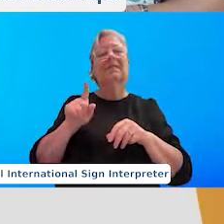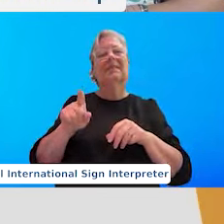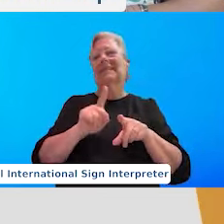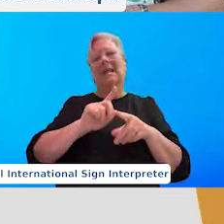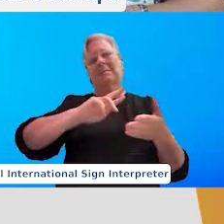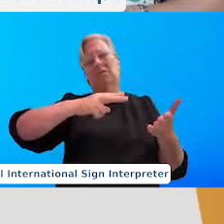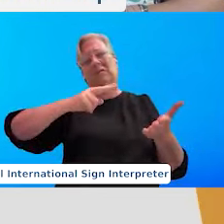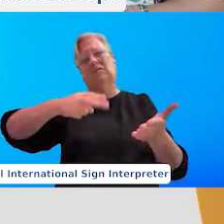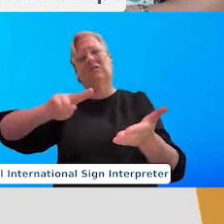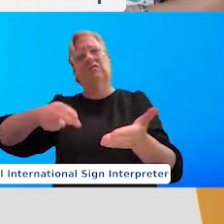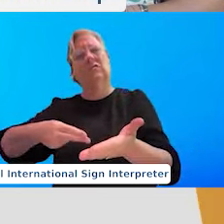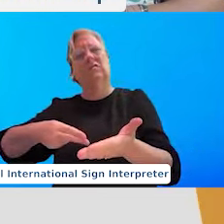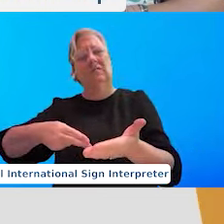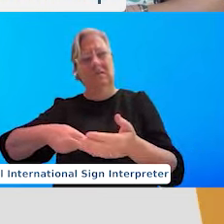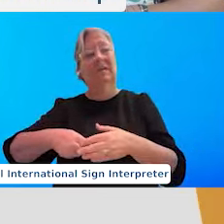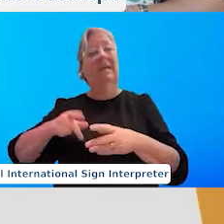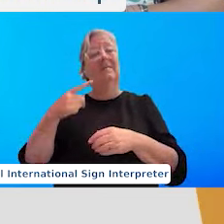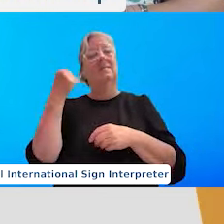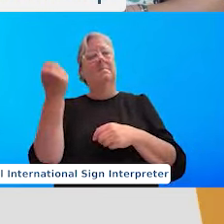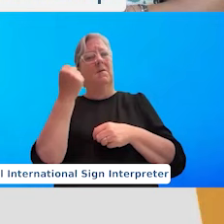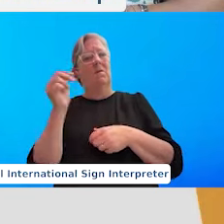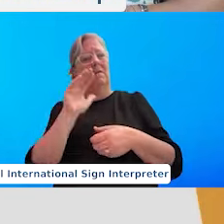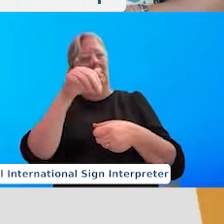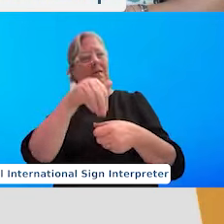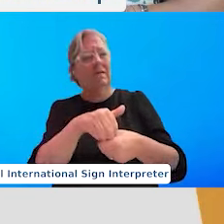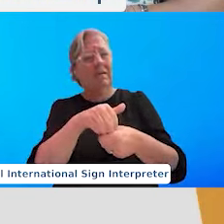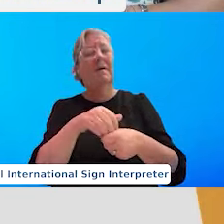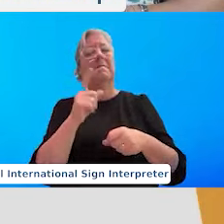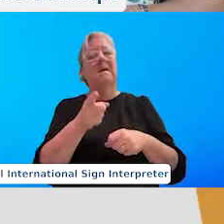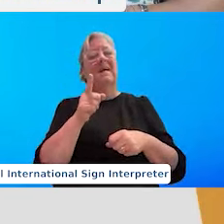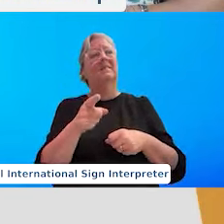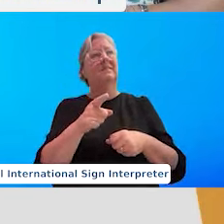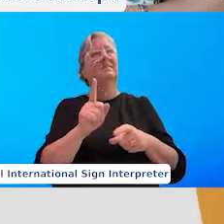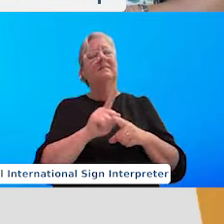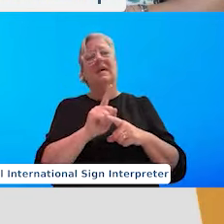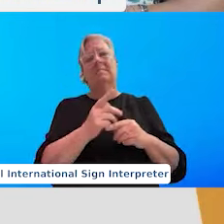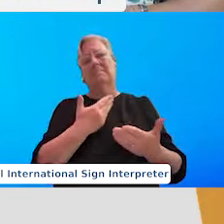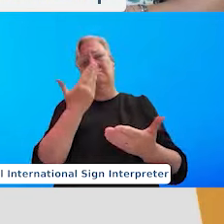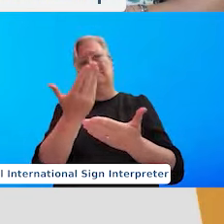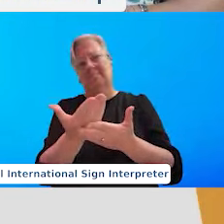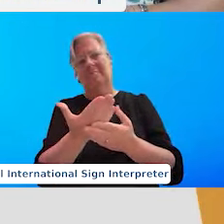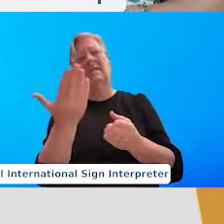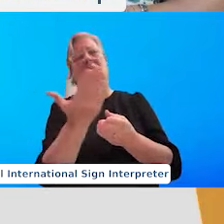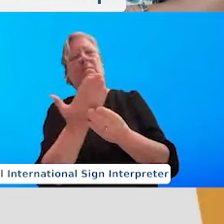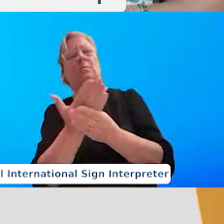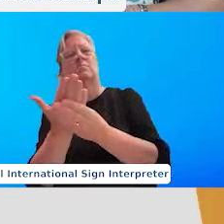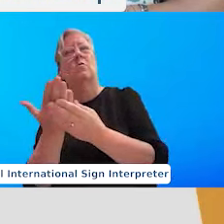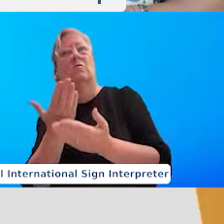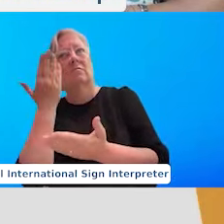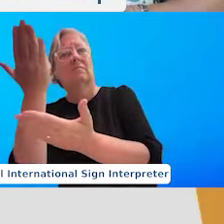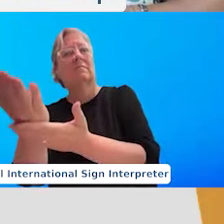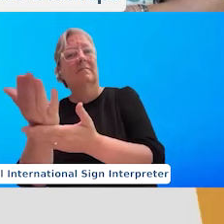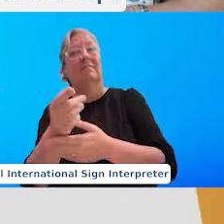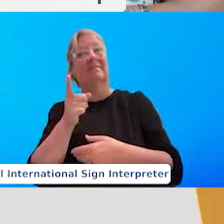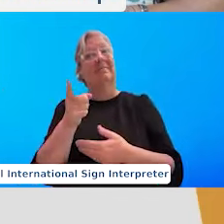was established by government and comprised of the heads of government ministries as well as CSOs